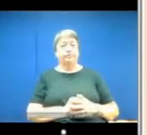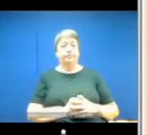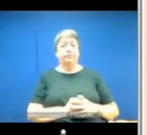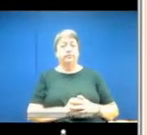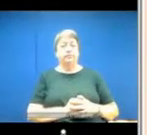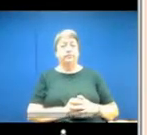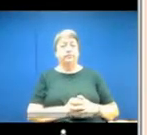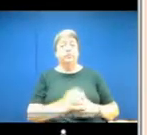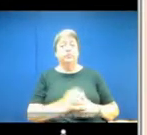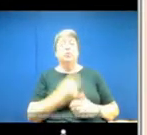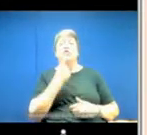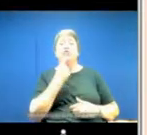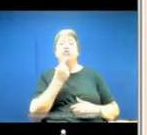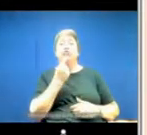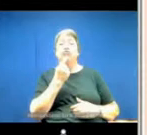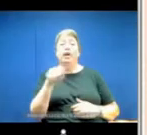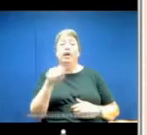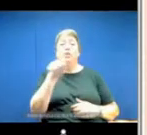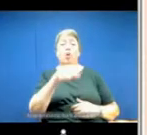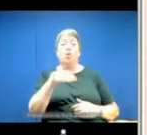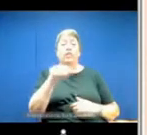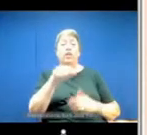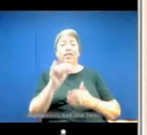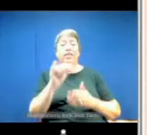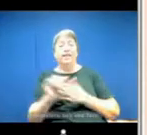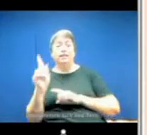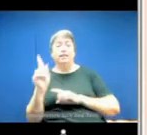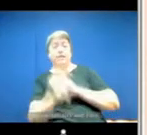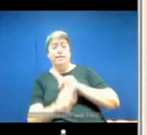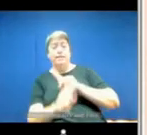The red oval is the deposing attorney.